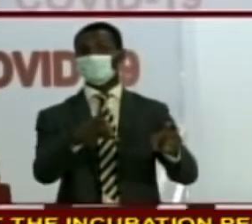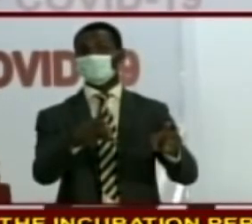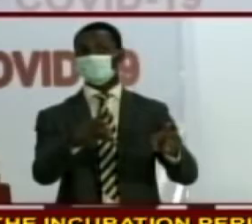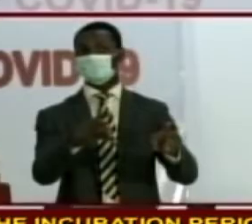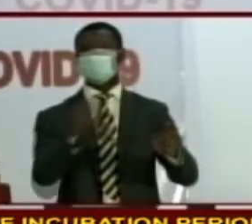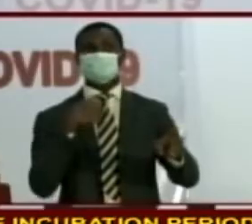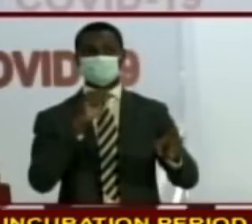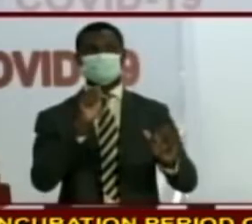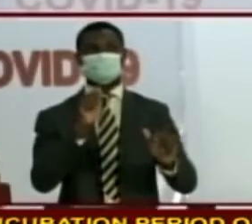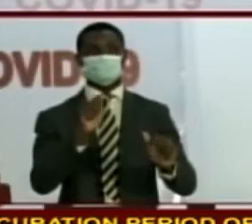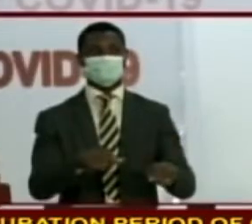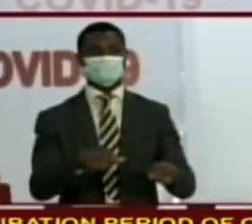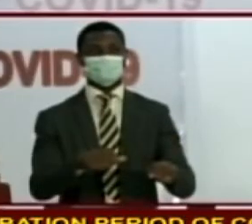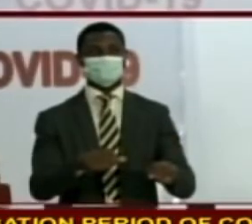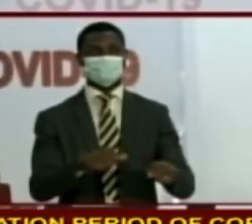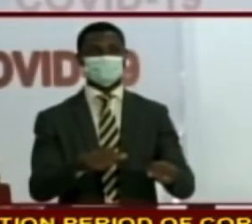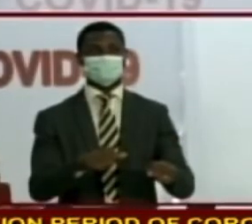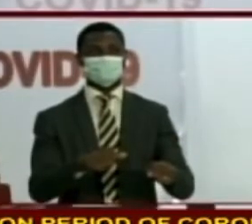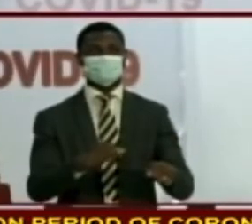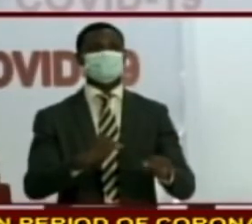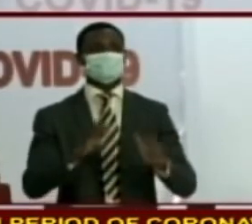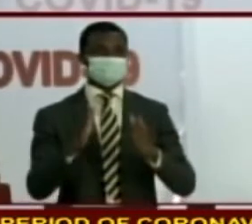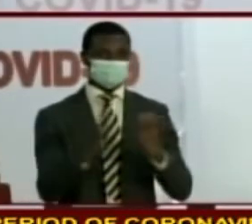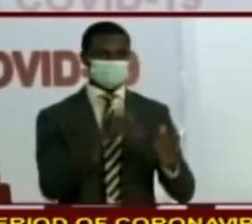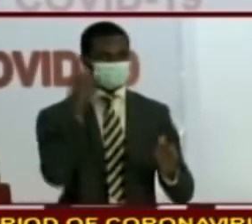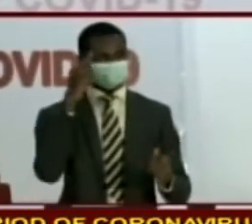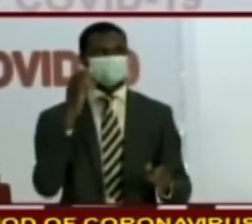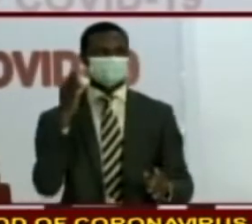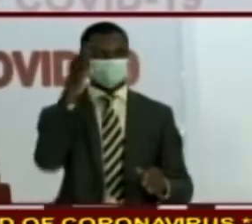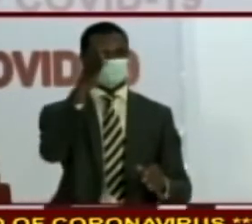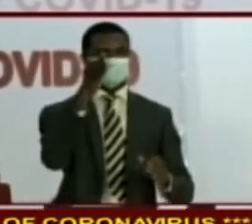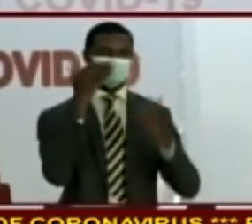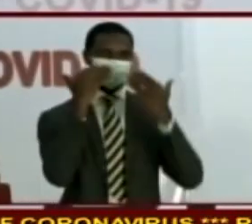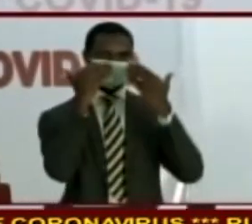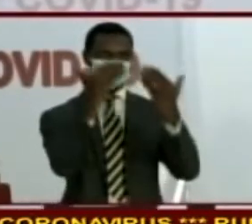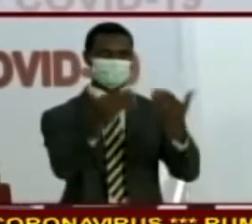we can be players in the future. Thank you.